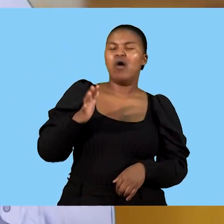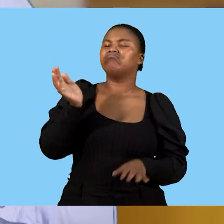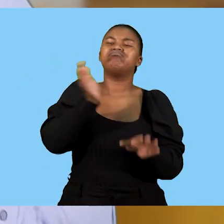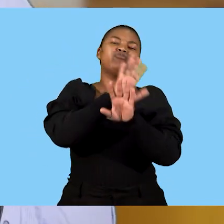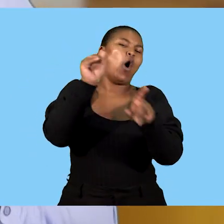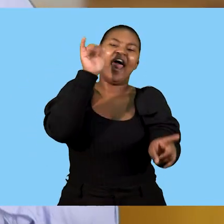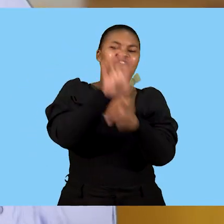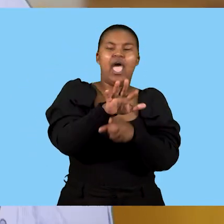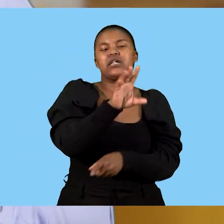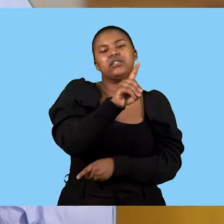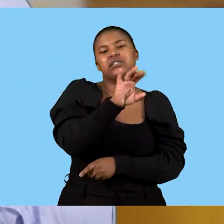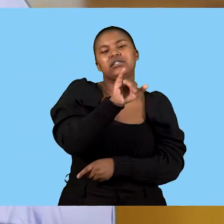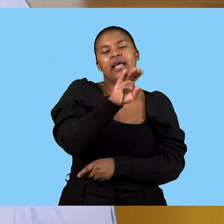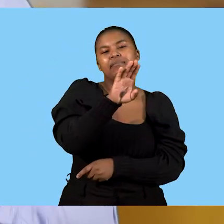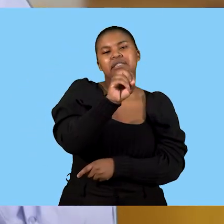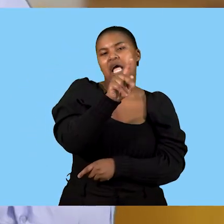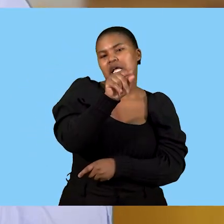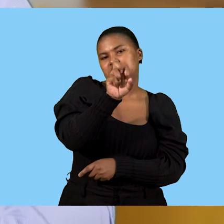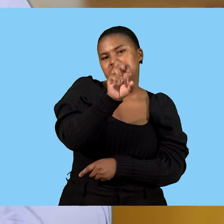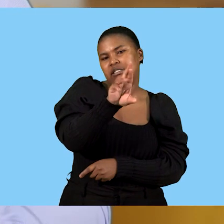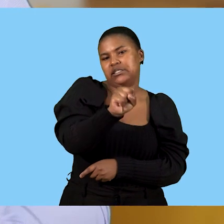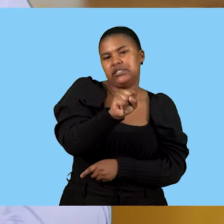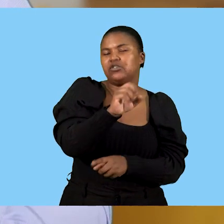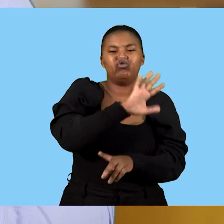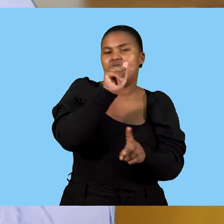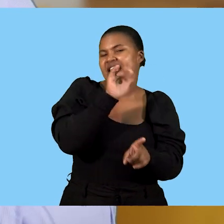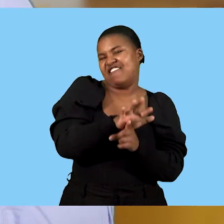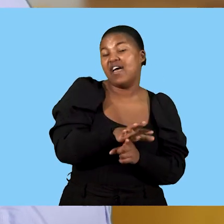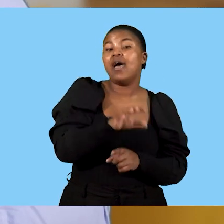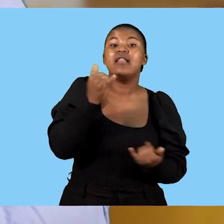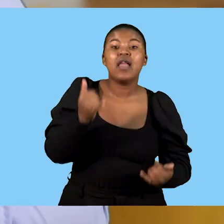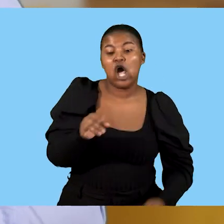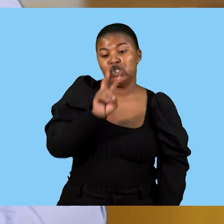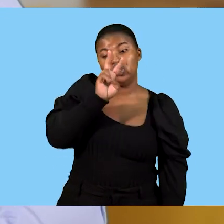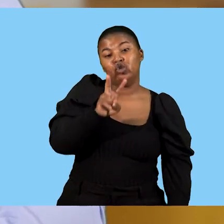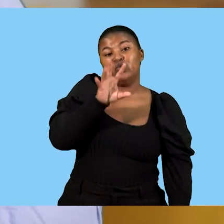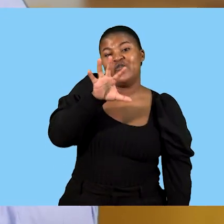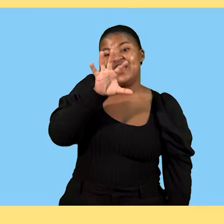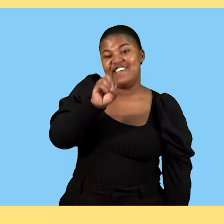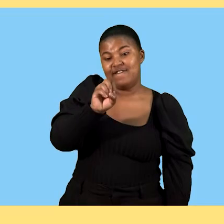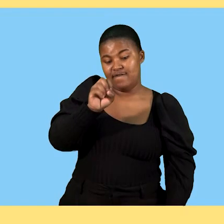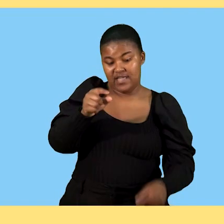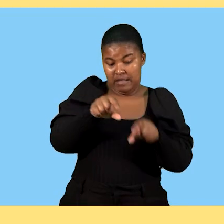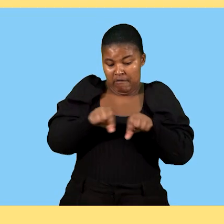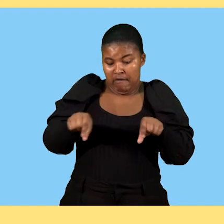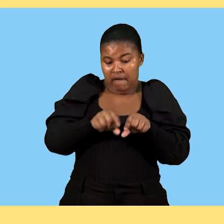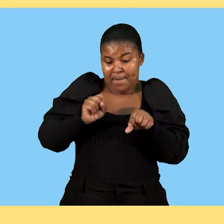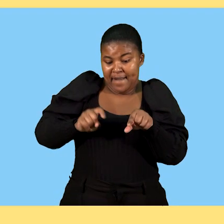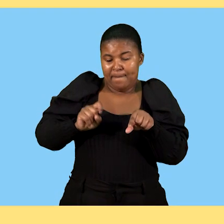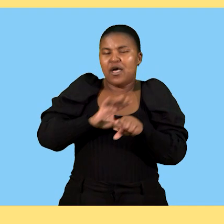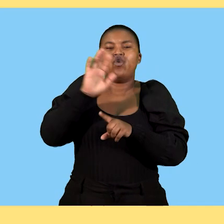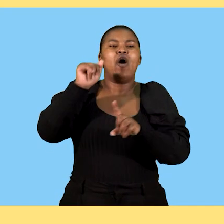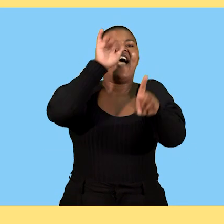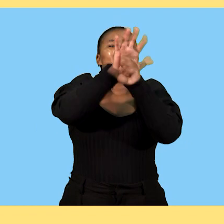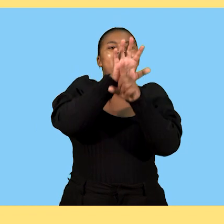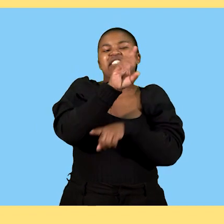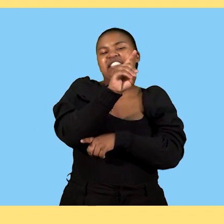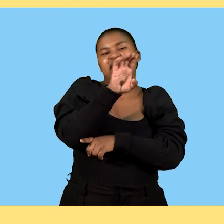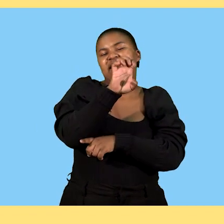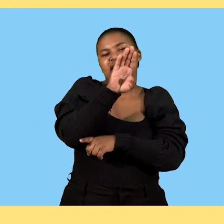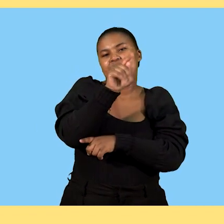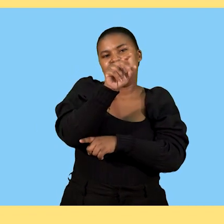longer affect our debtors control amount. So that 250 does not affect our debtors